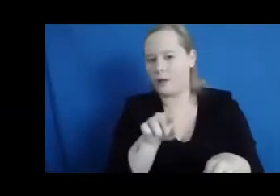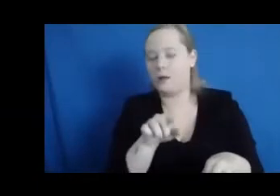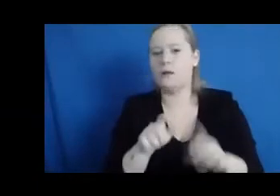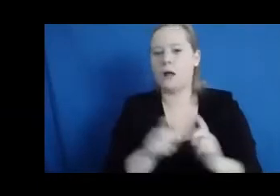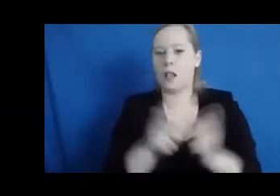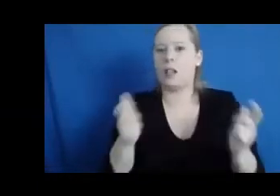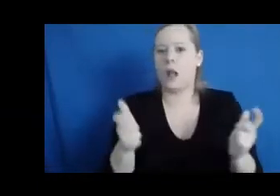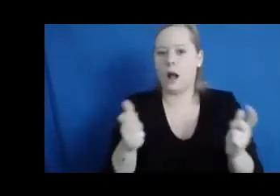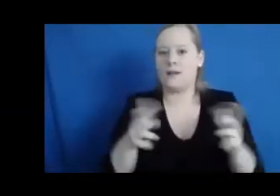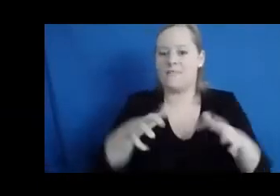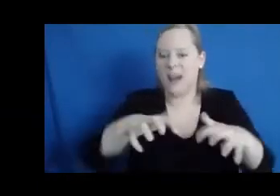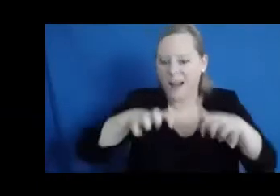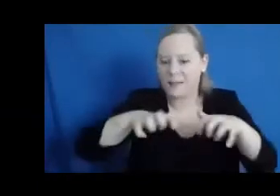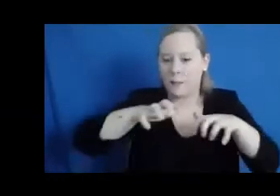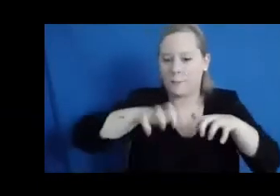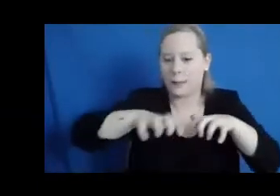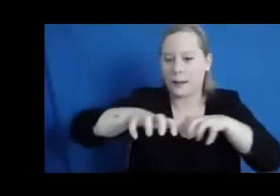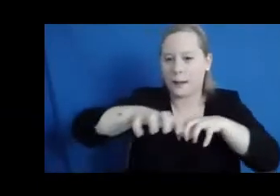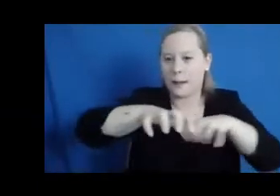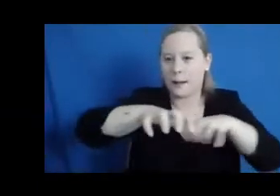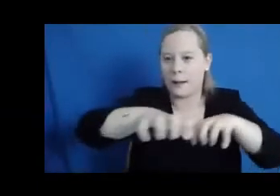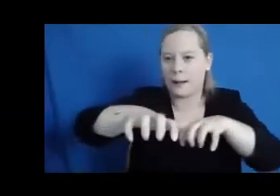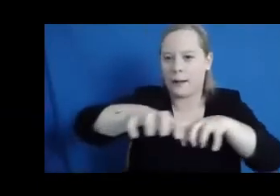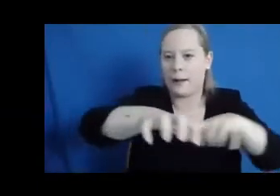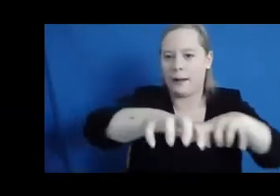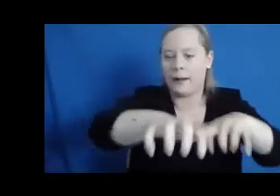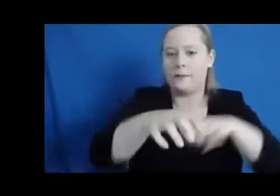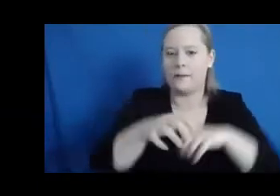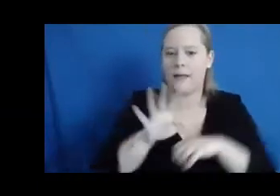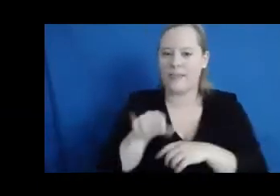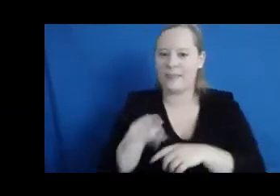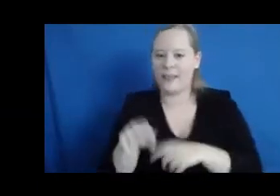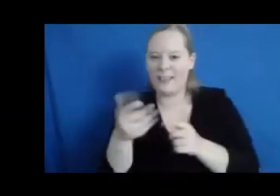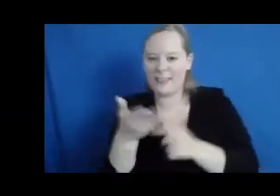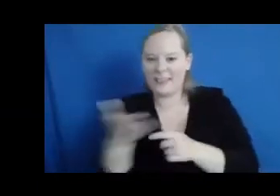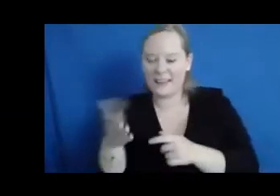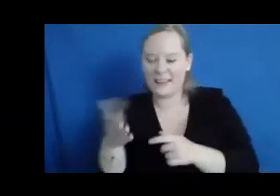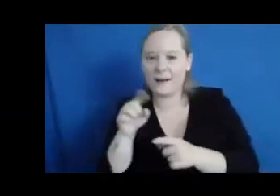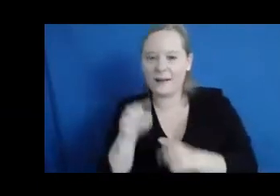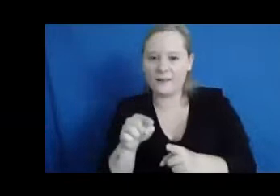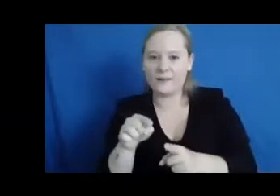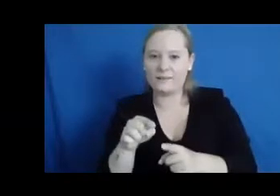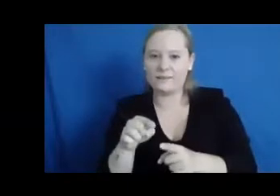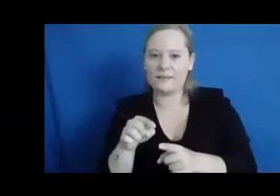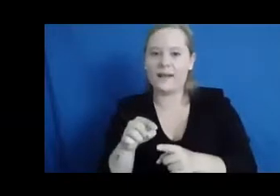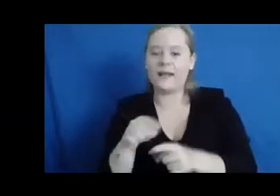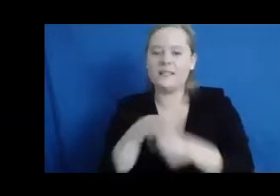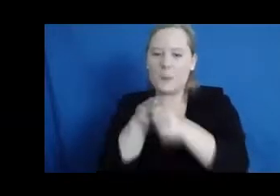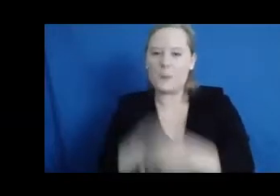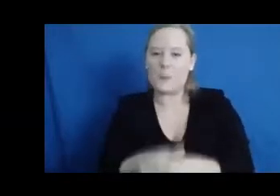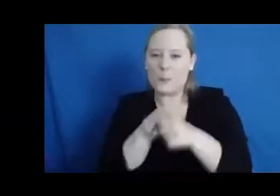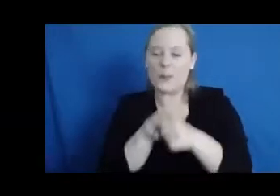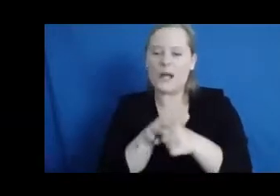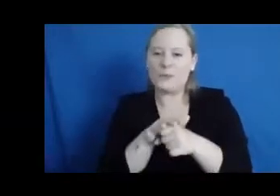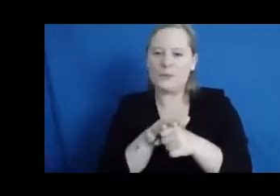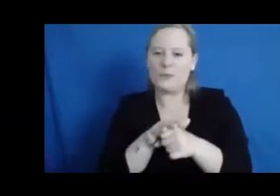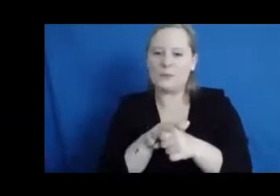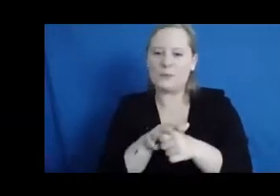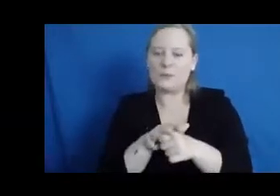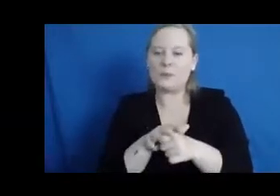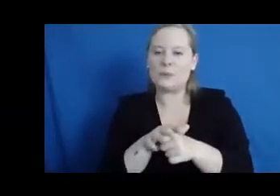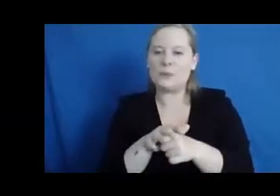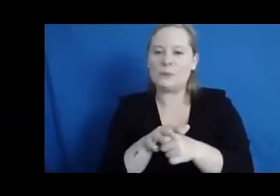floating along. And then this little instrument down here is one of our pressure transducers. We have a number of